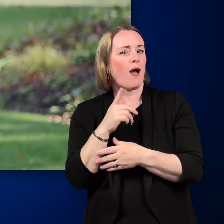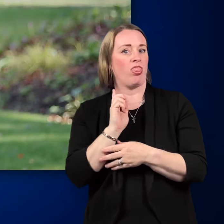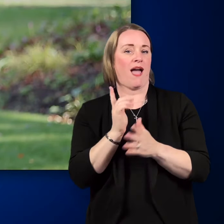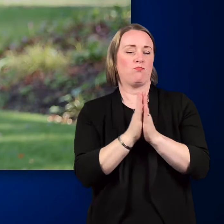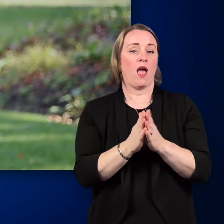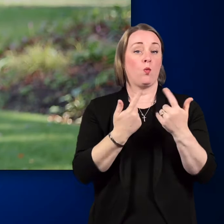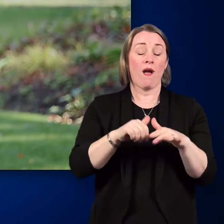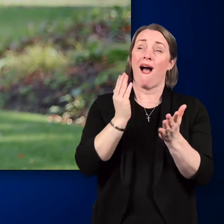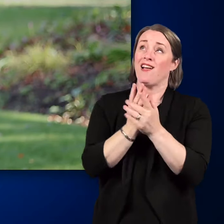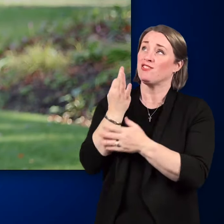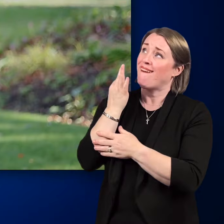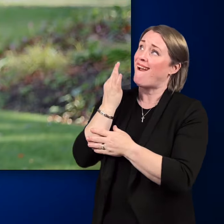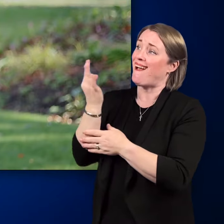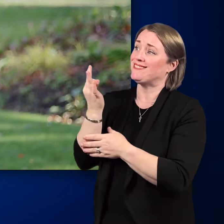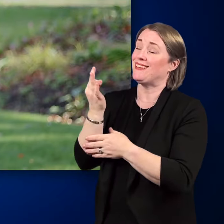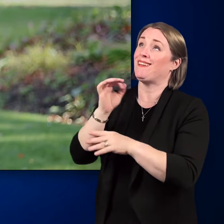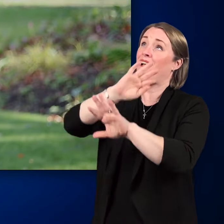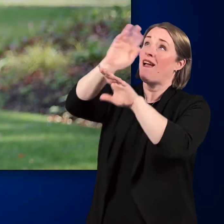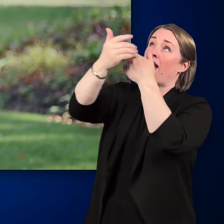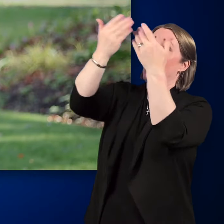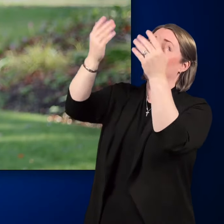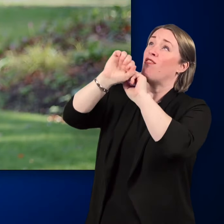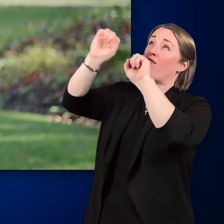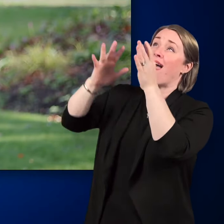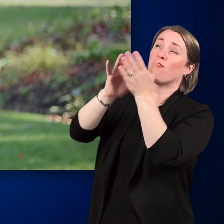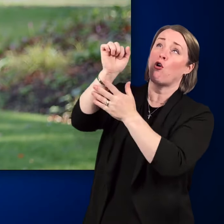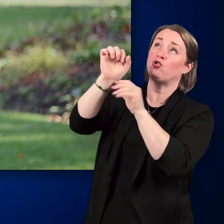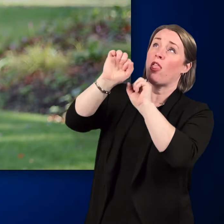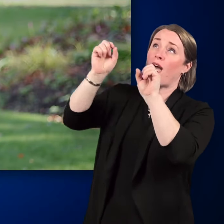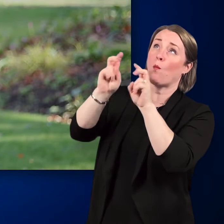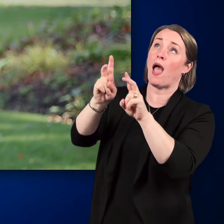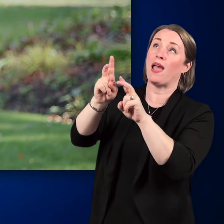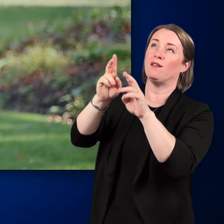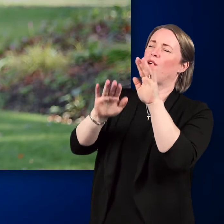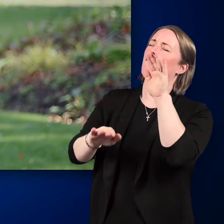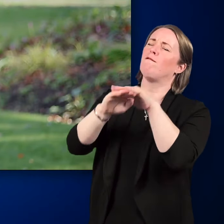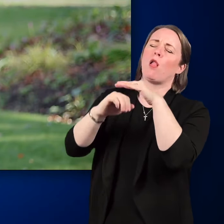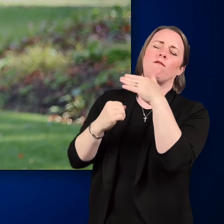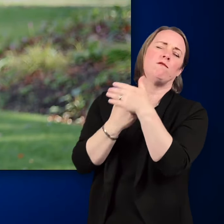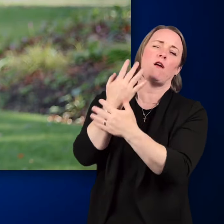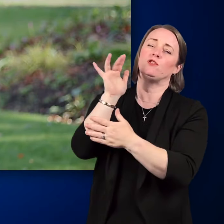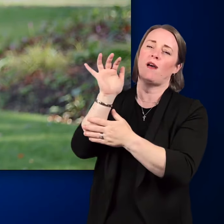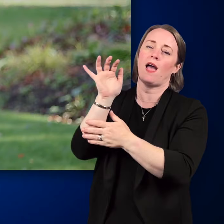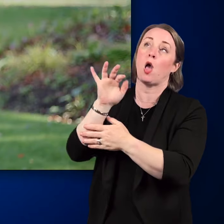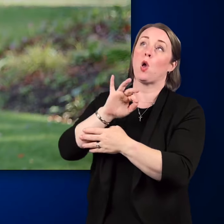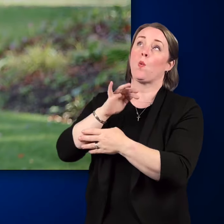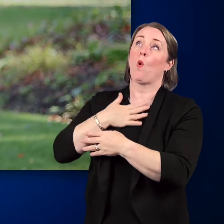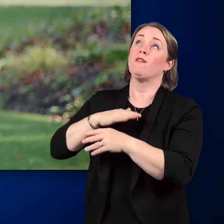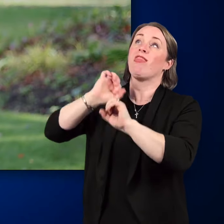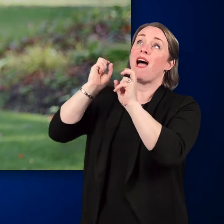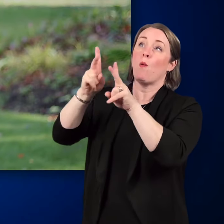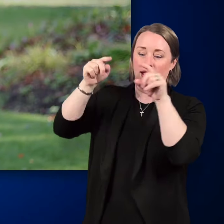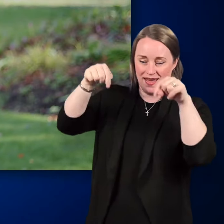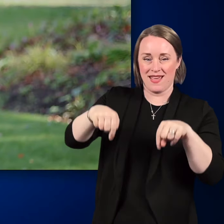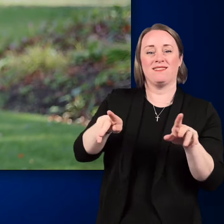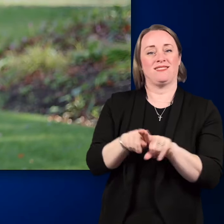are praying there that the culture of heaven, a place that fully flourishes, would come to earth.